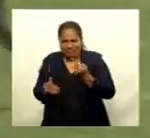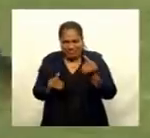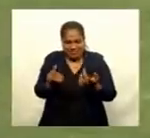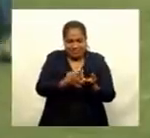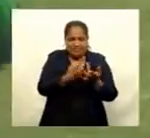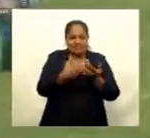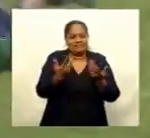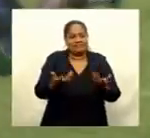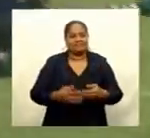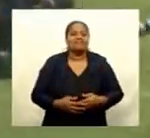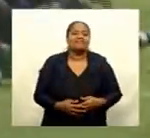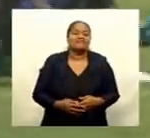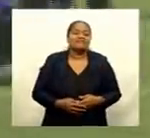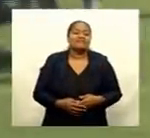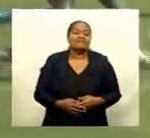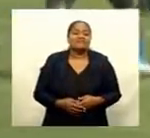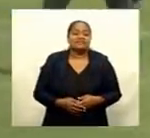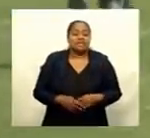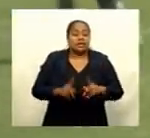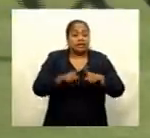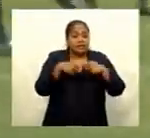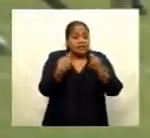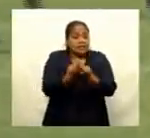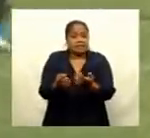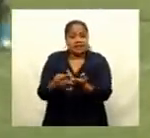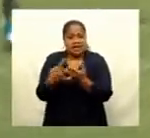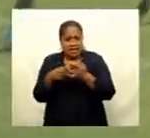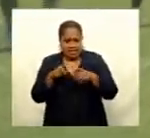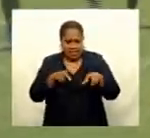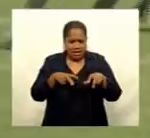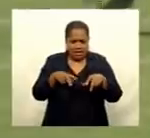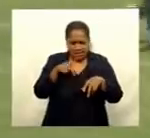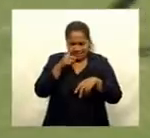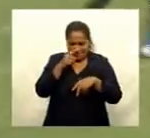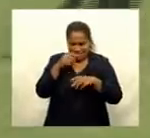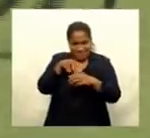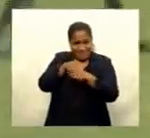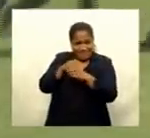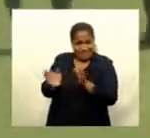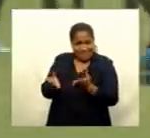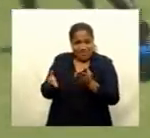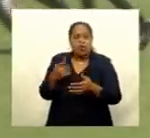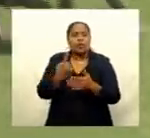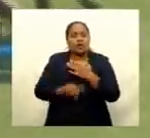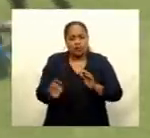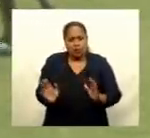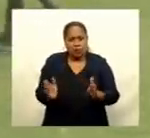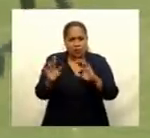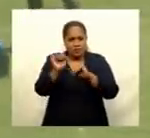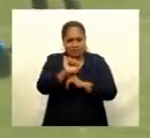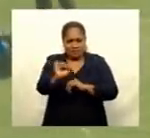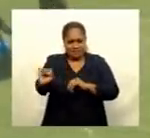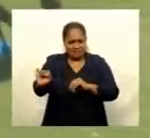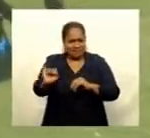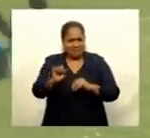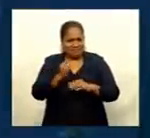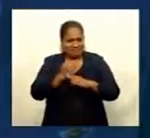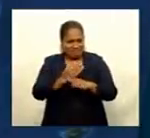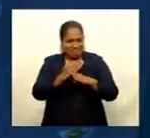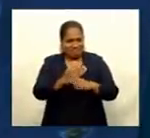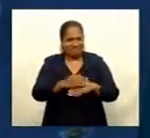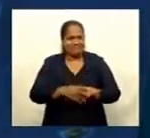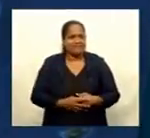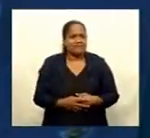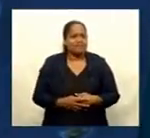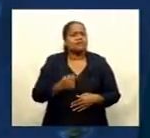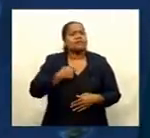play. The team and other athletes have been commended for their dedication to fulfilling their Olympic dream. I would like